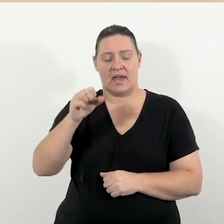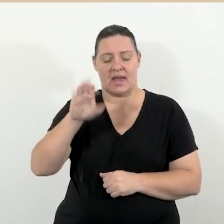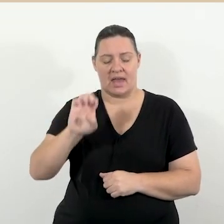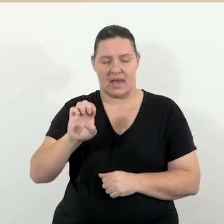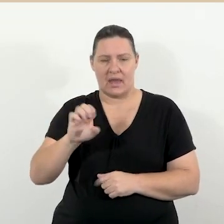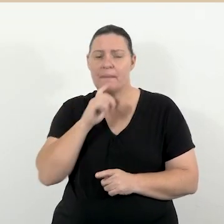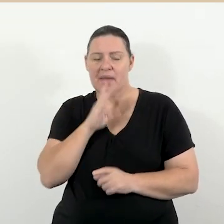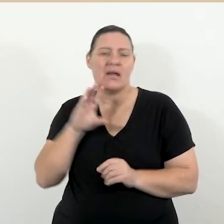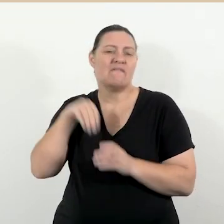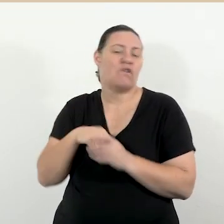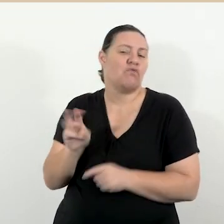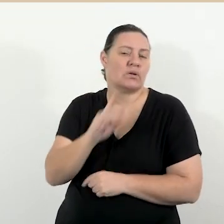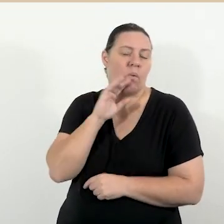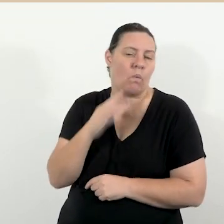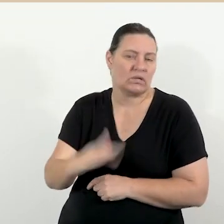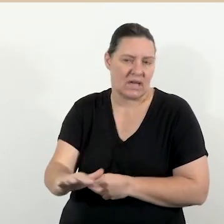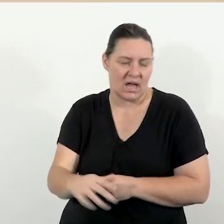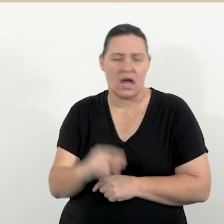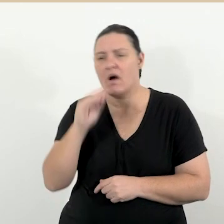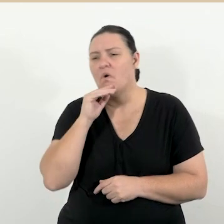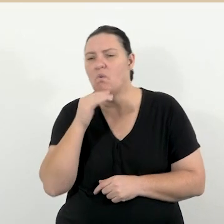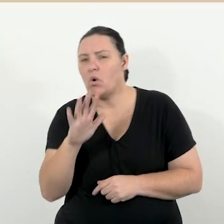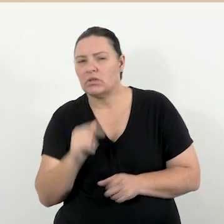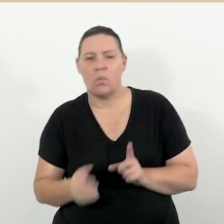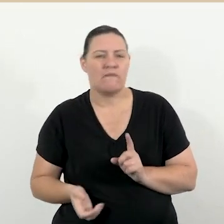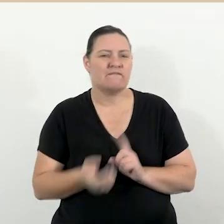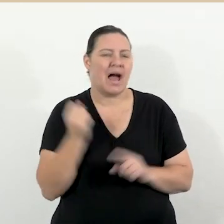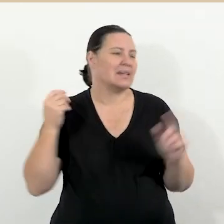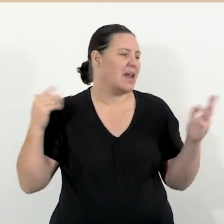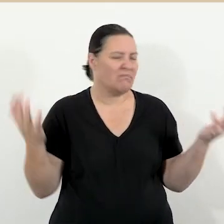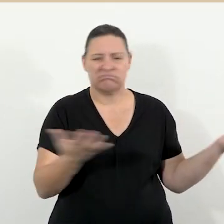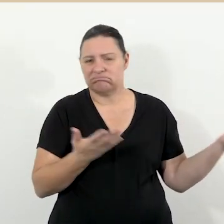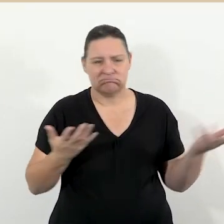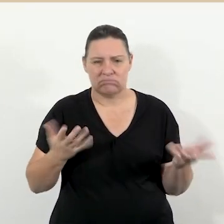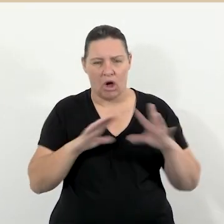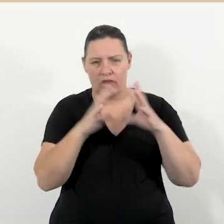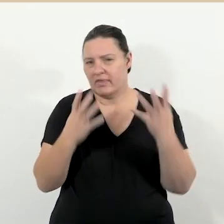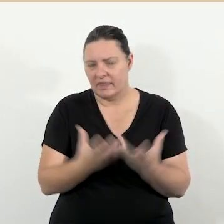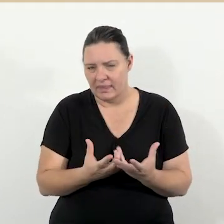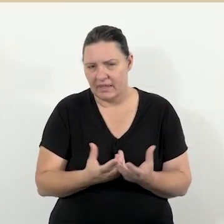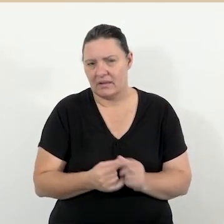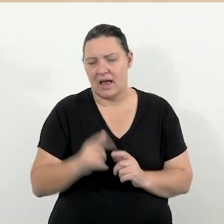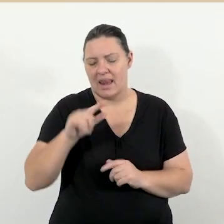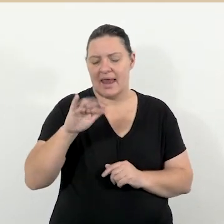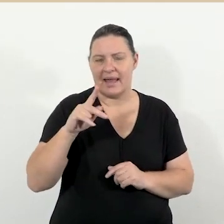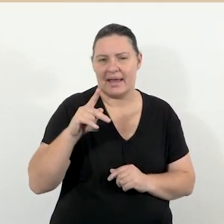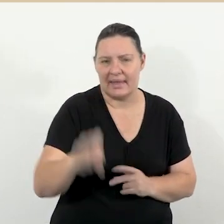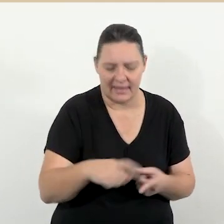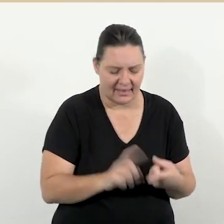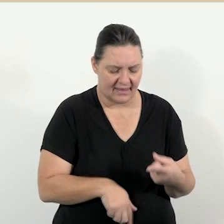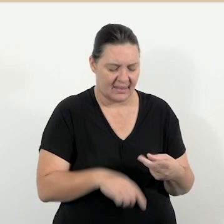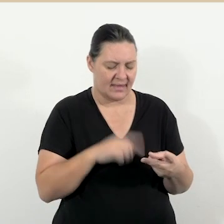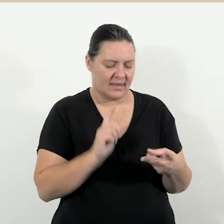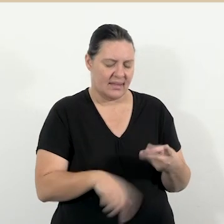The hydrosphere consists of the water that we find everywhere in the earth. In the lakes,